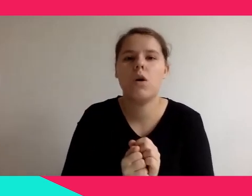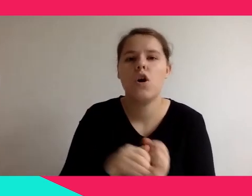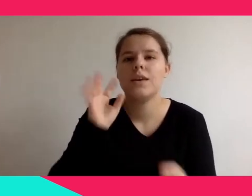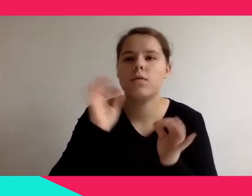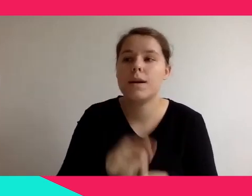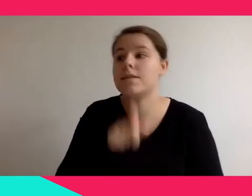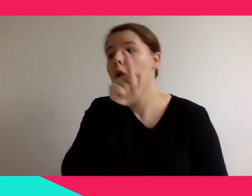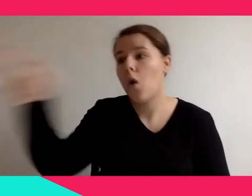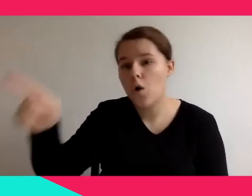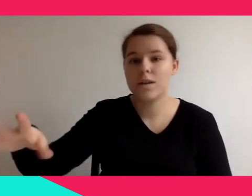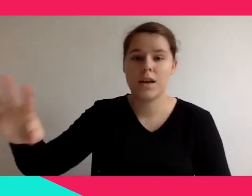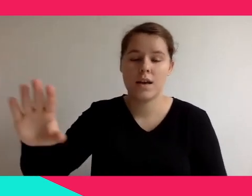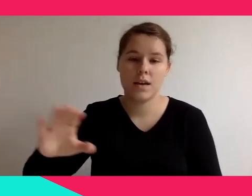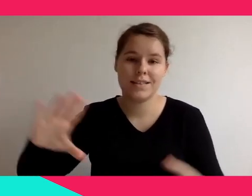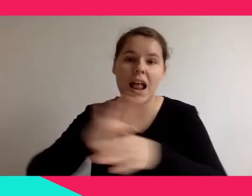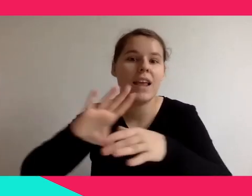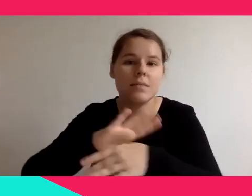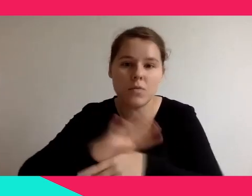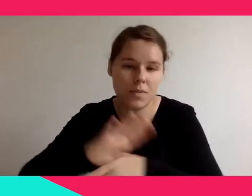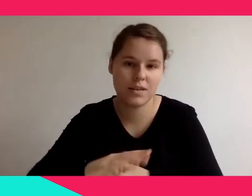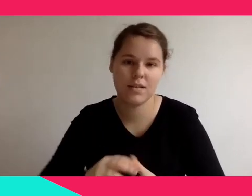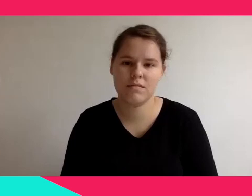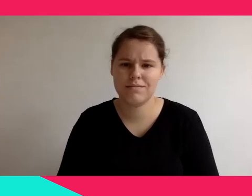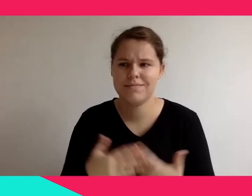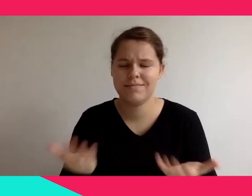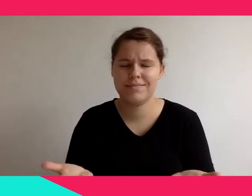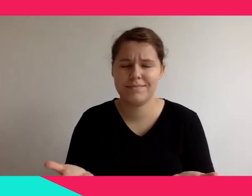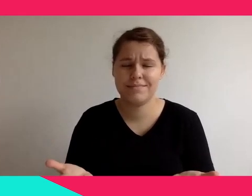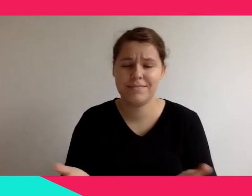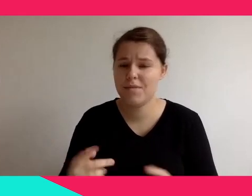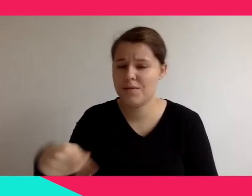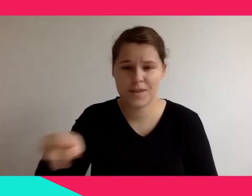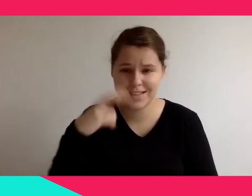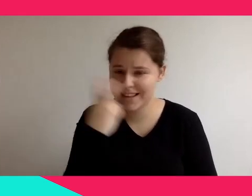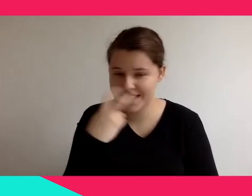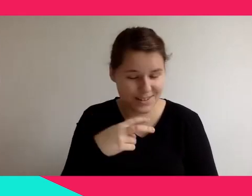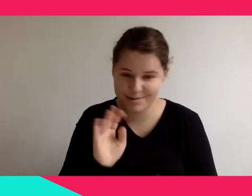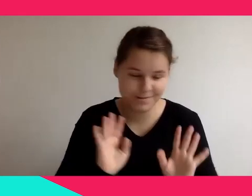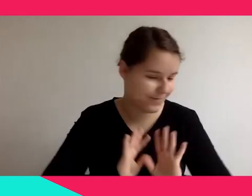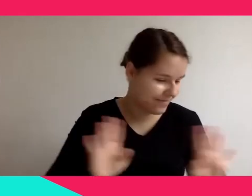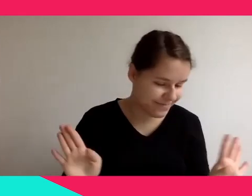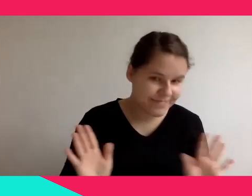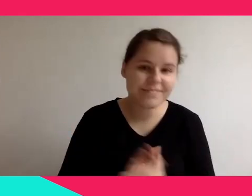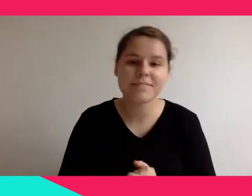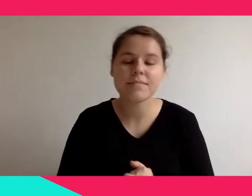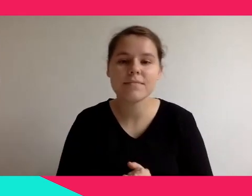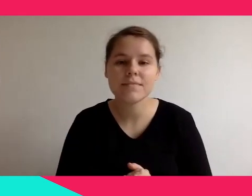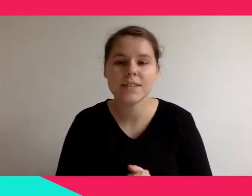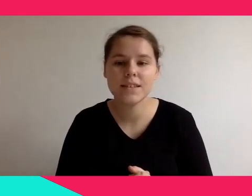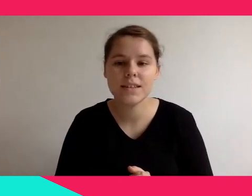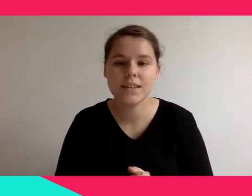Vermeer. So this was our first attempt at the Rijksmuseum to start crowdsourcing and really give